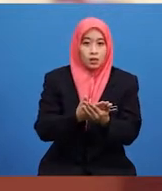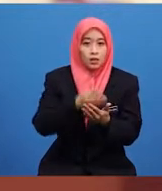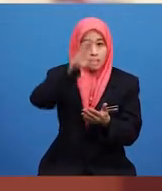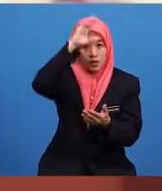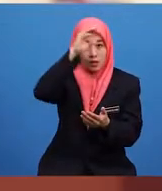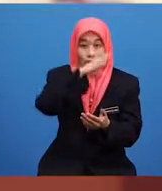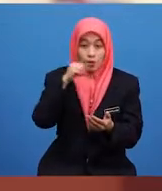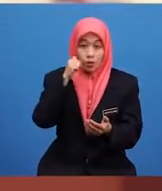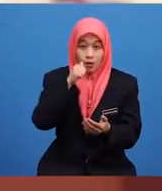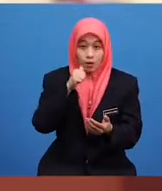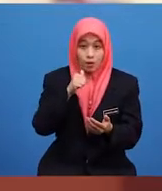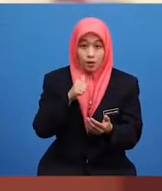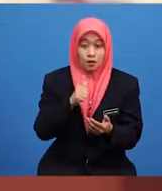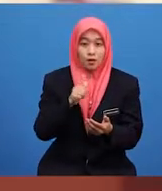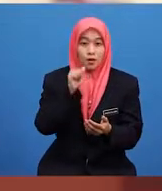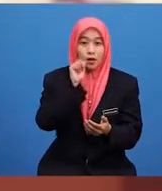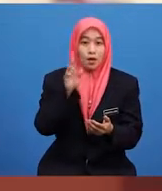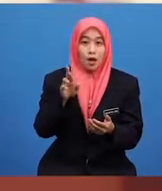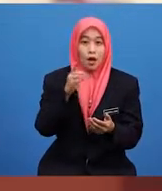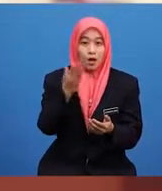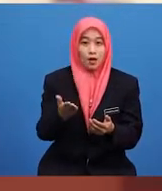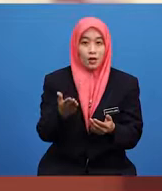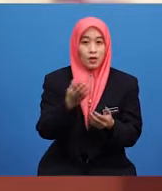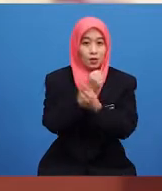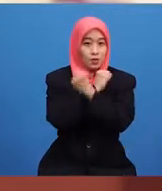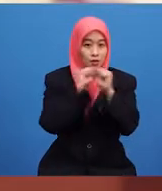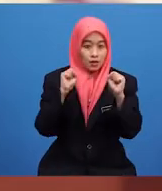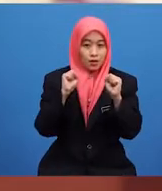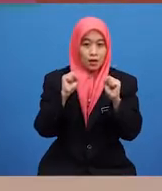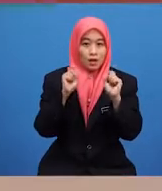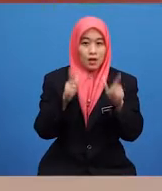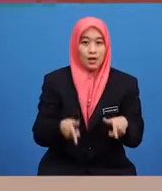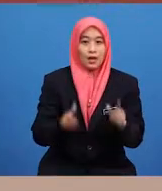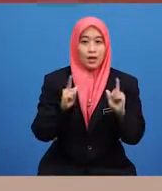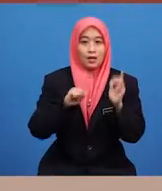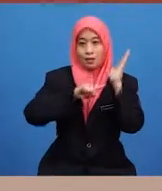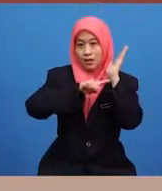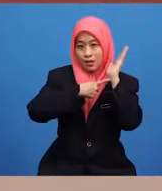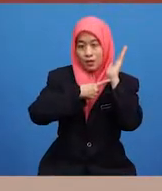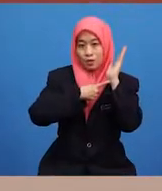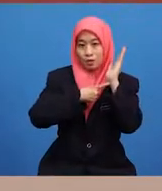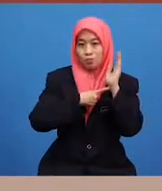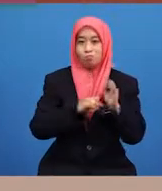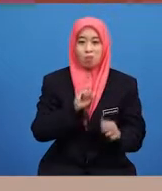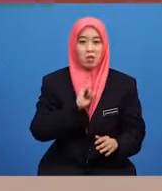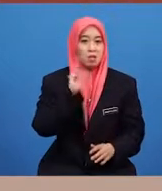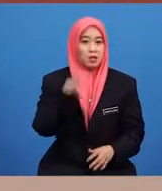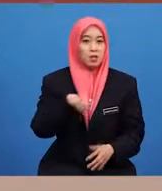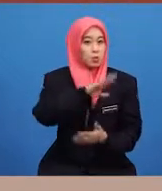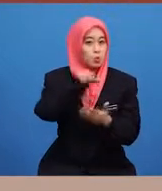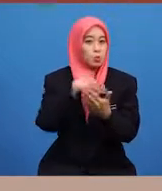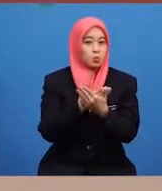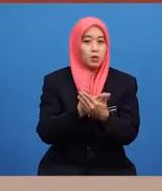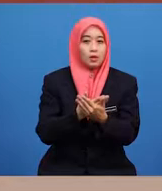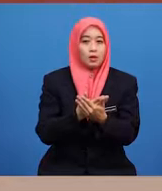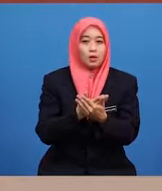ready? Then, let's begin. I'm sure they are, Yolo. Then,